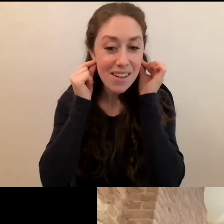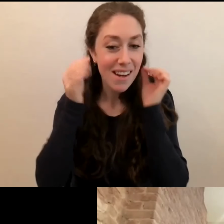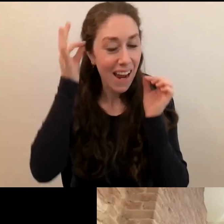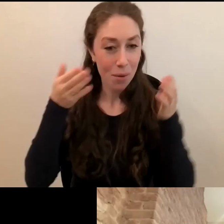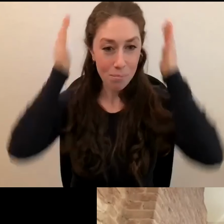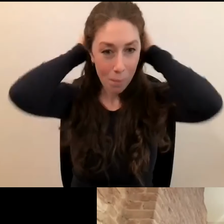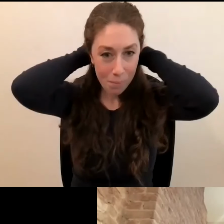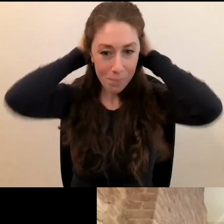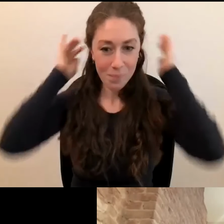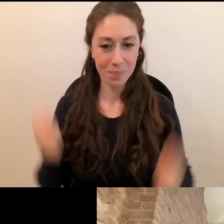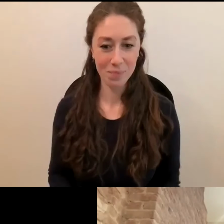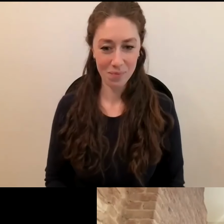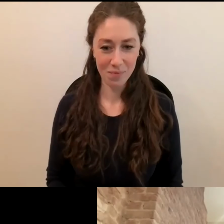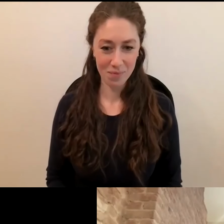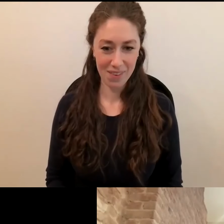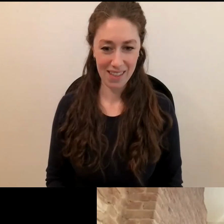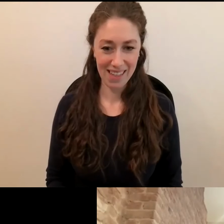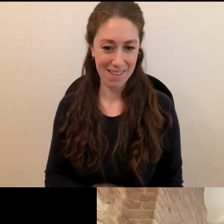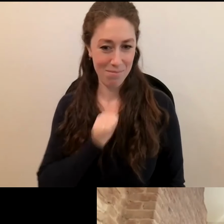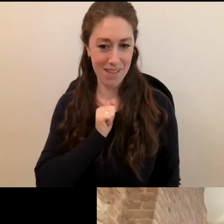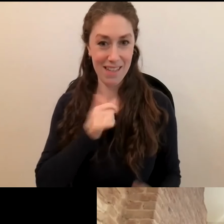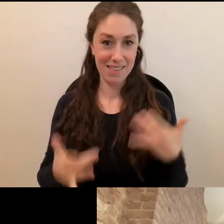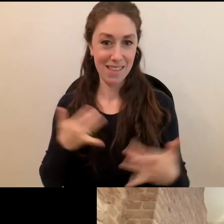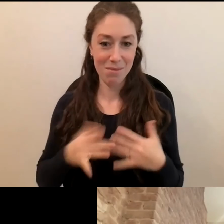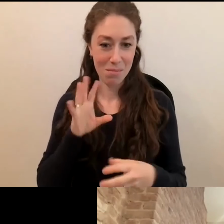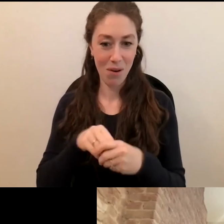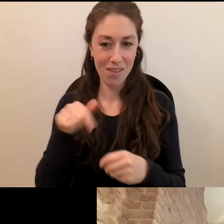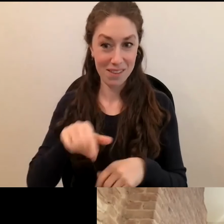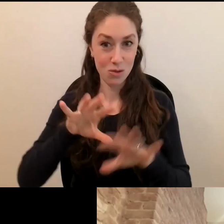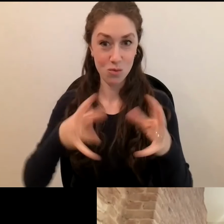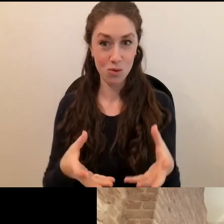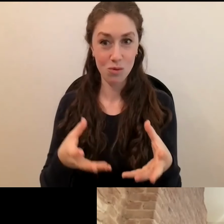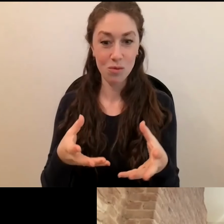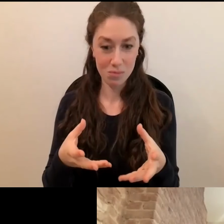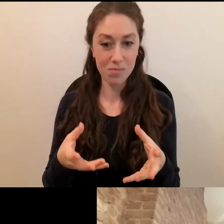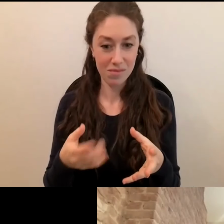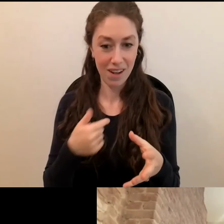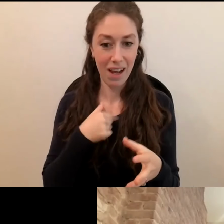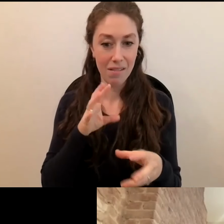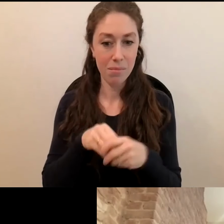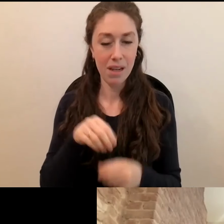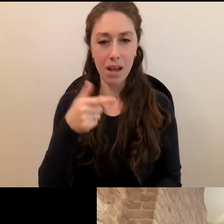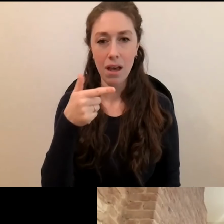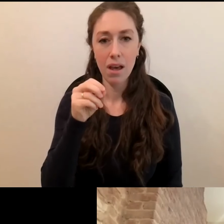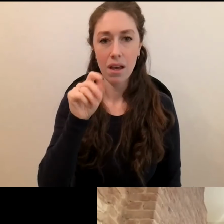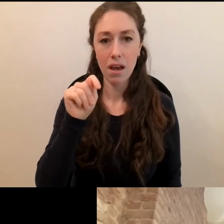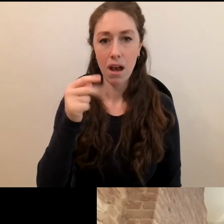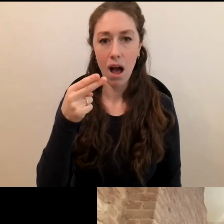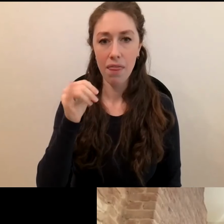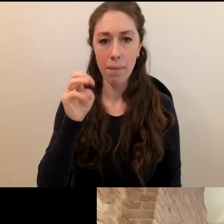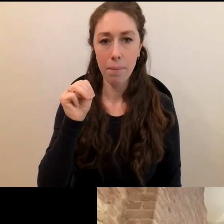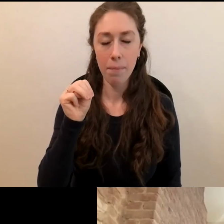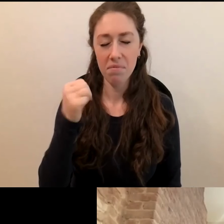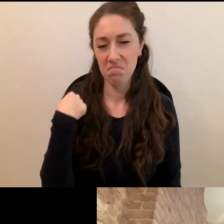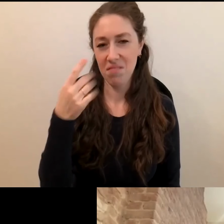now. I am very excited to be a part of this group. I've been at the Gotham for